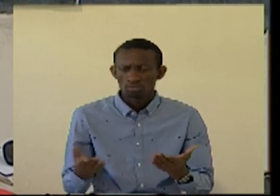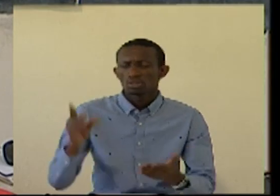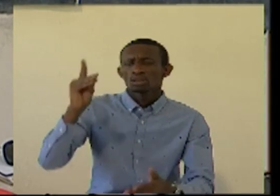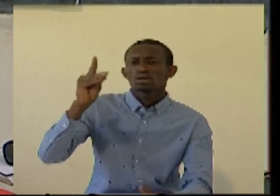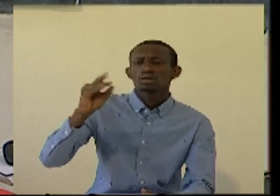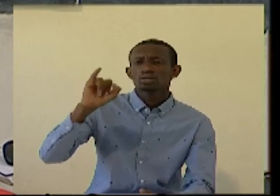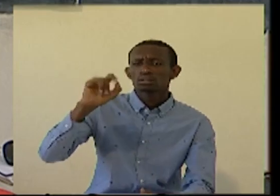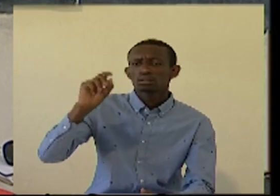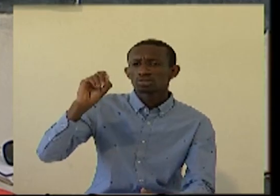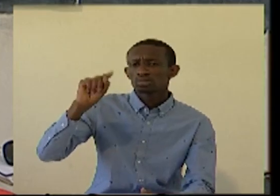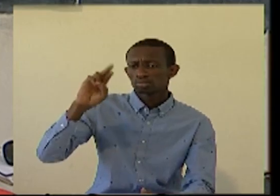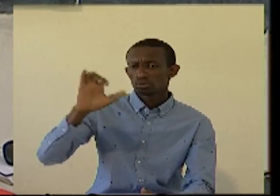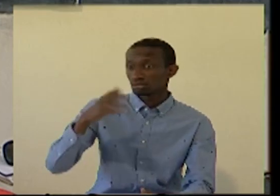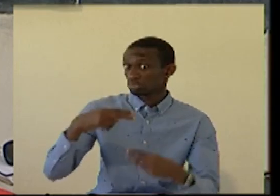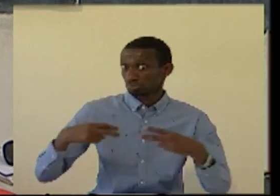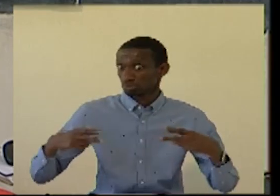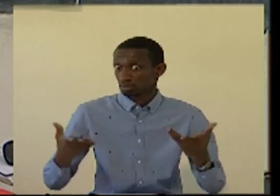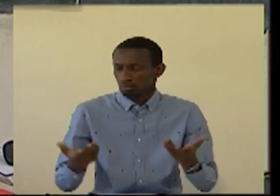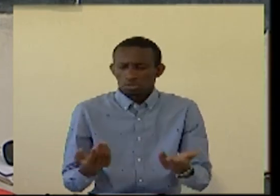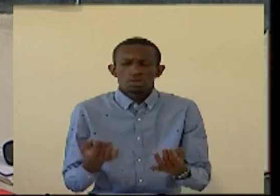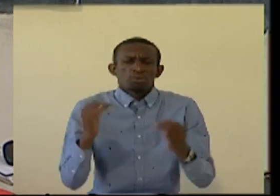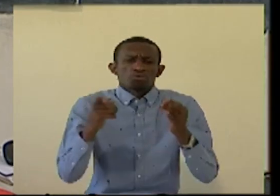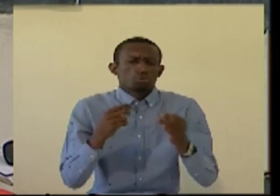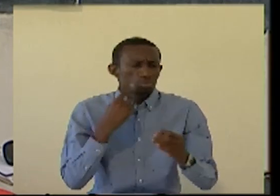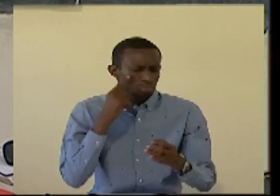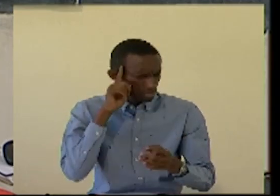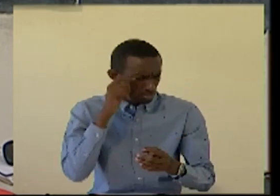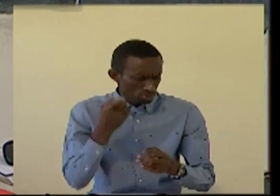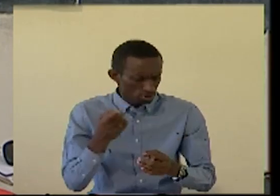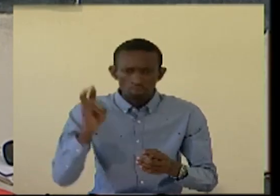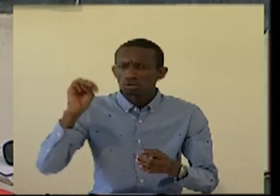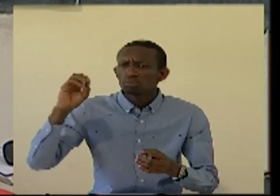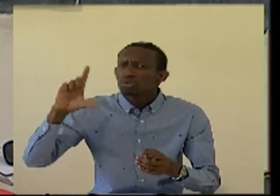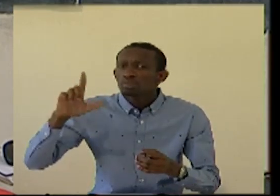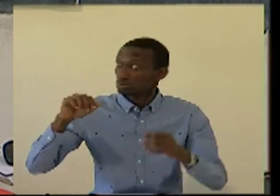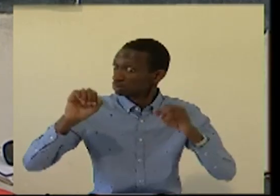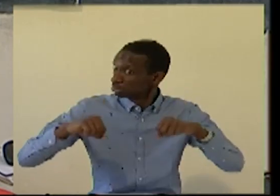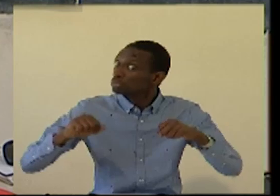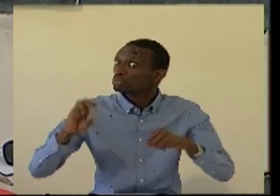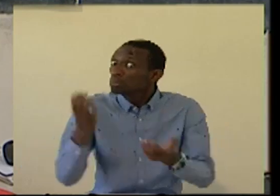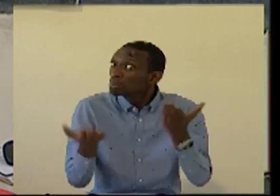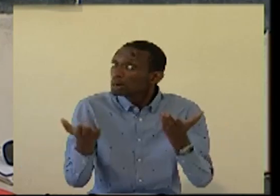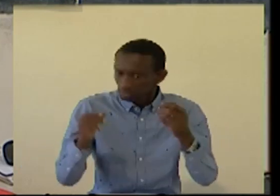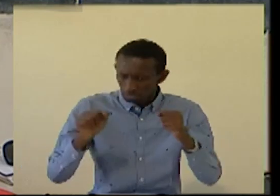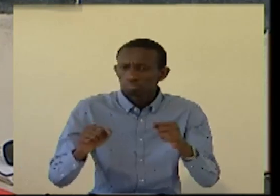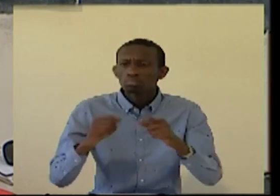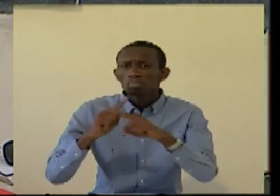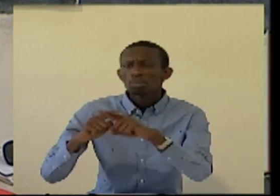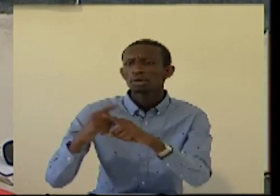diatomic elements. So if you consider the molecules, then the molar mass may double, will double.